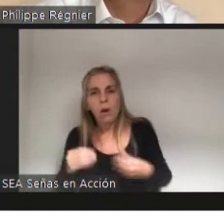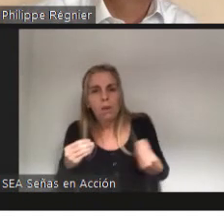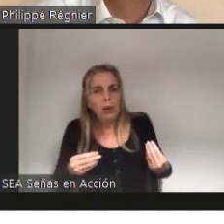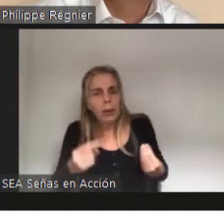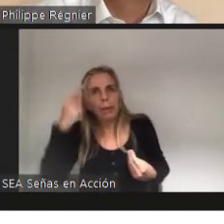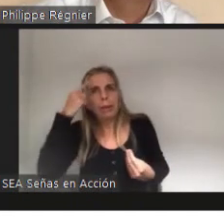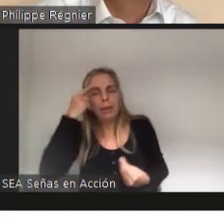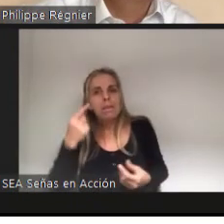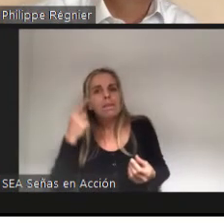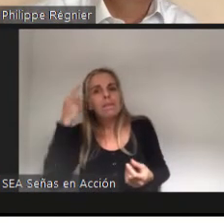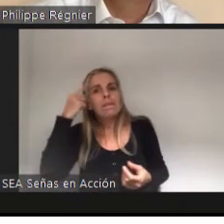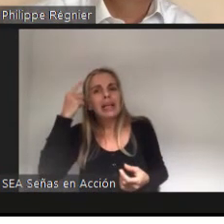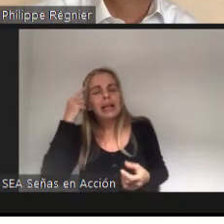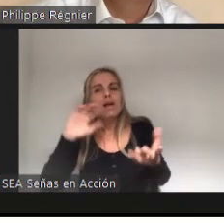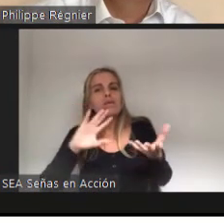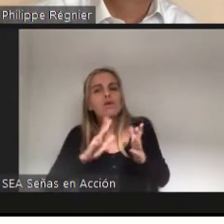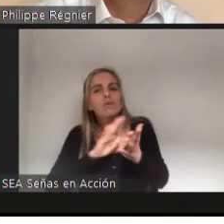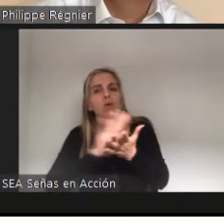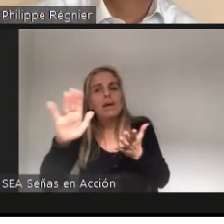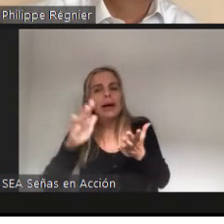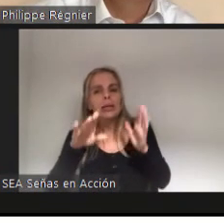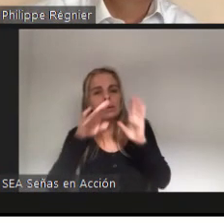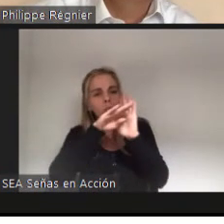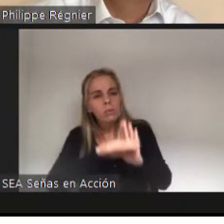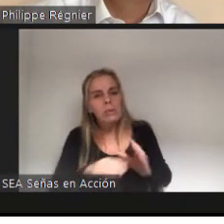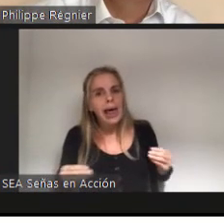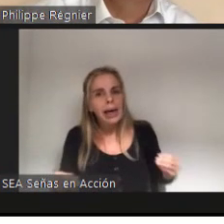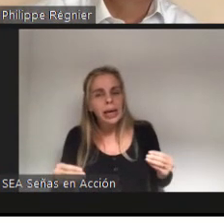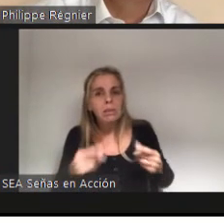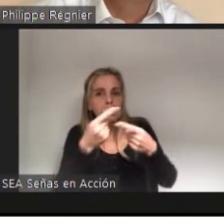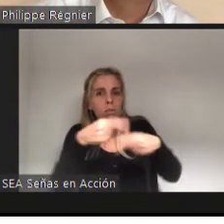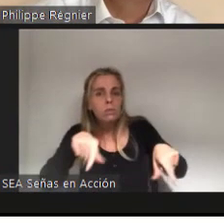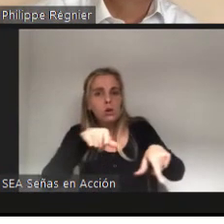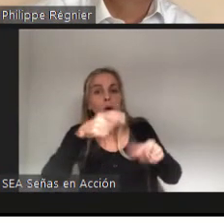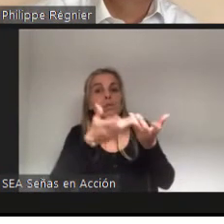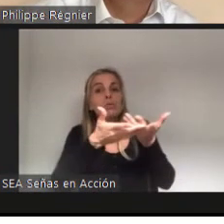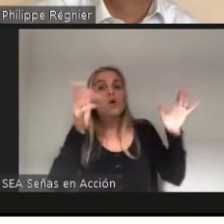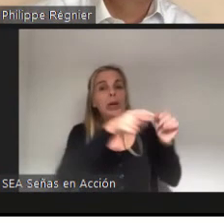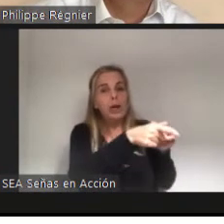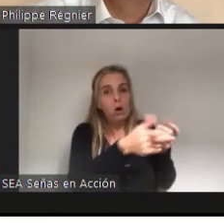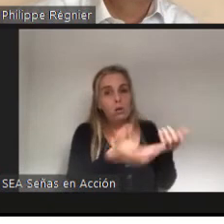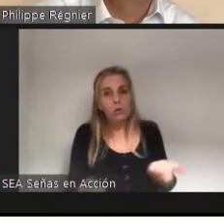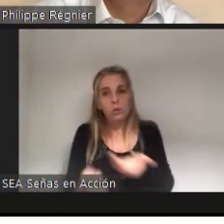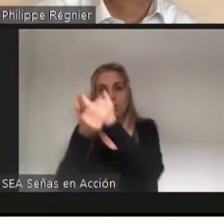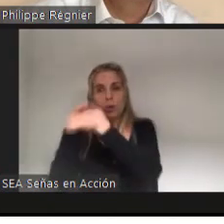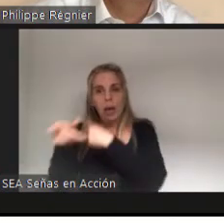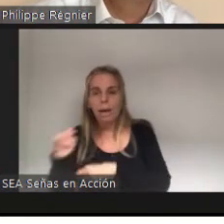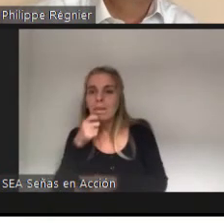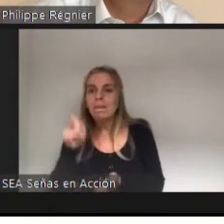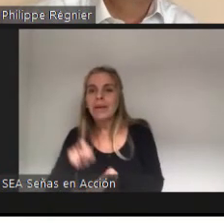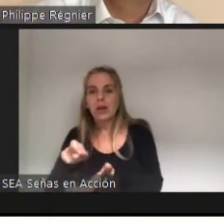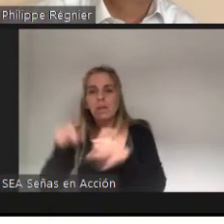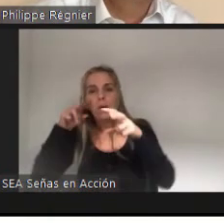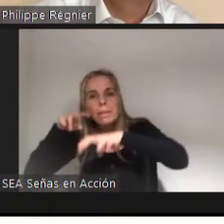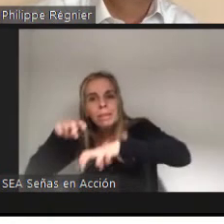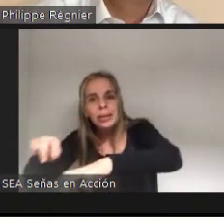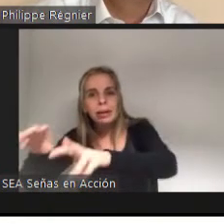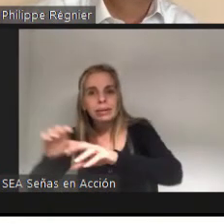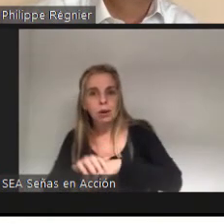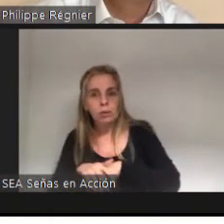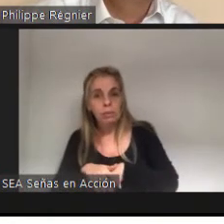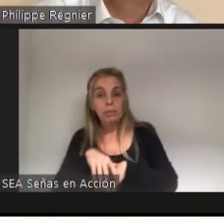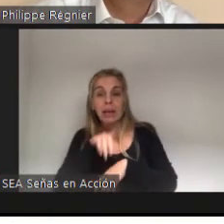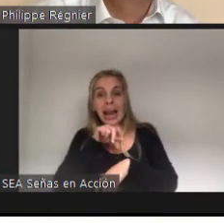opera. That is, we will have to invent systems so that public resources will support the existence